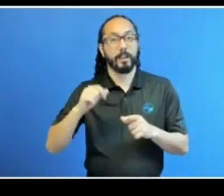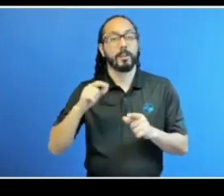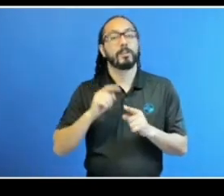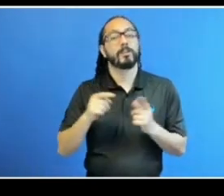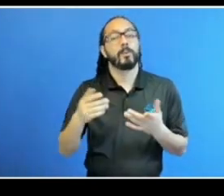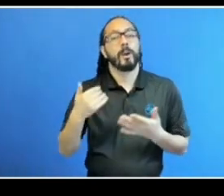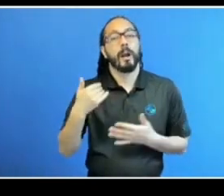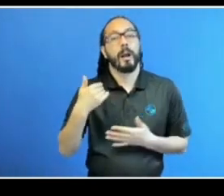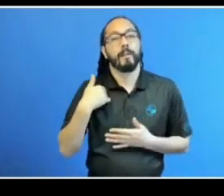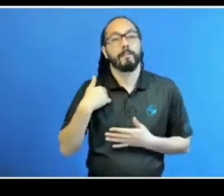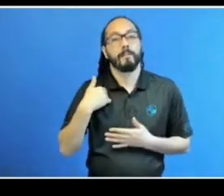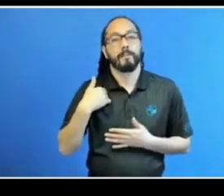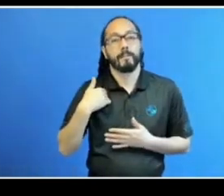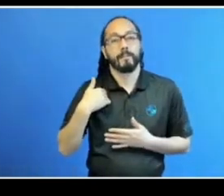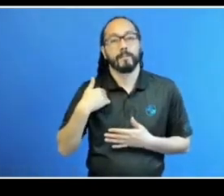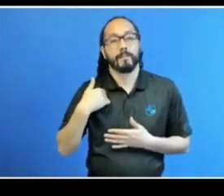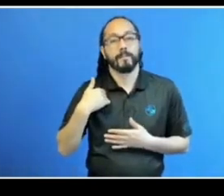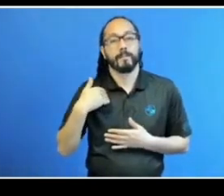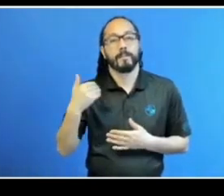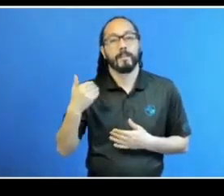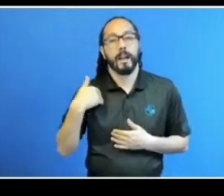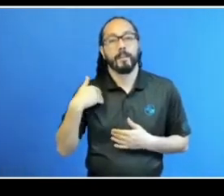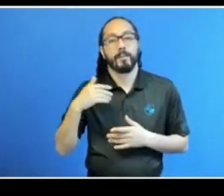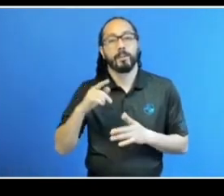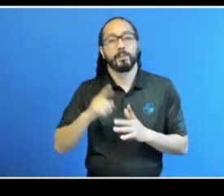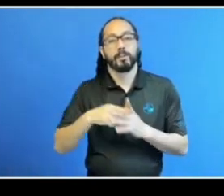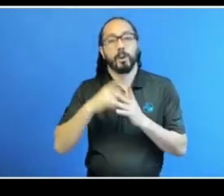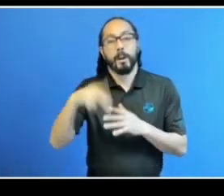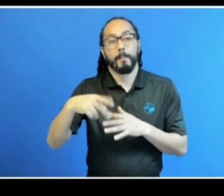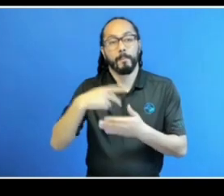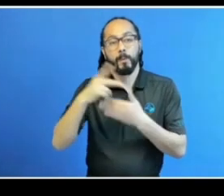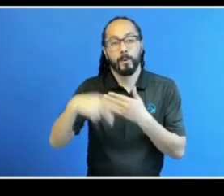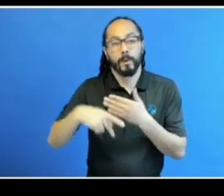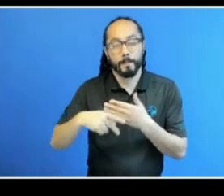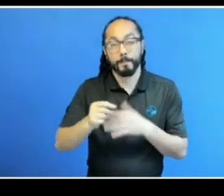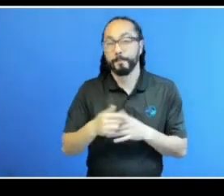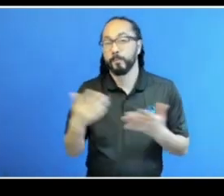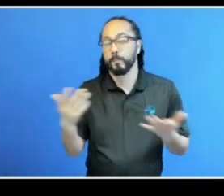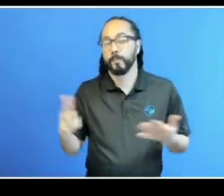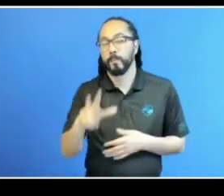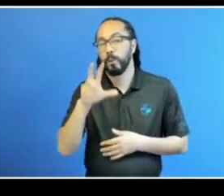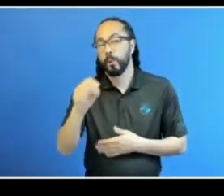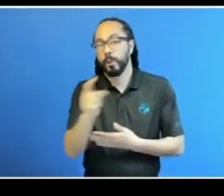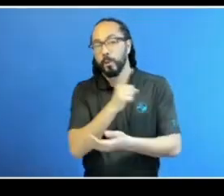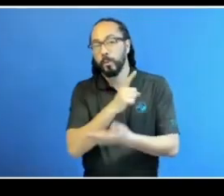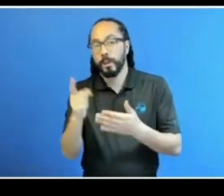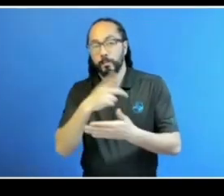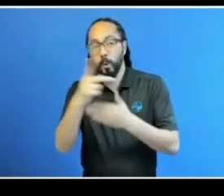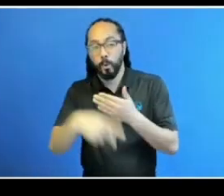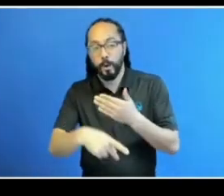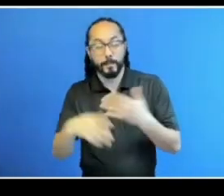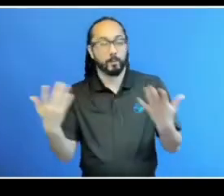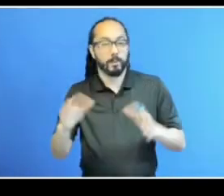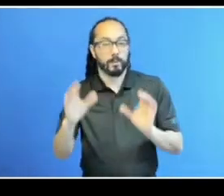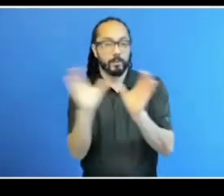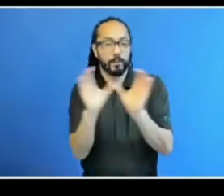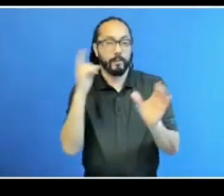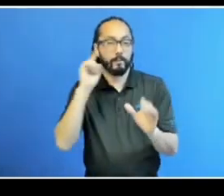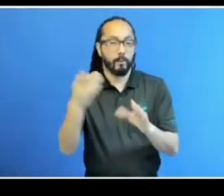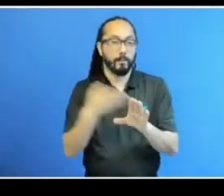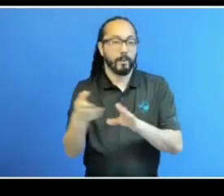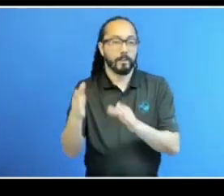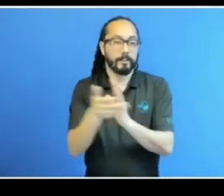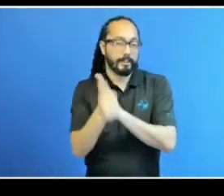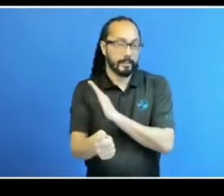startup acceleration program that is a 30-week program where it's a certificate of professional skills. So that